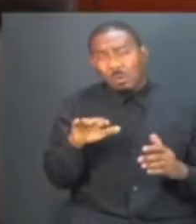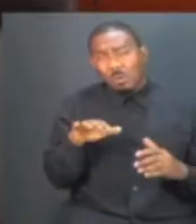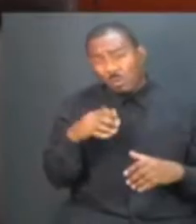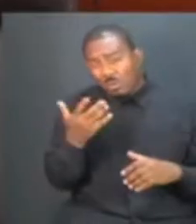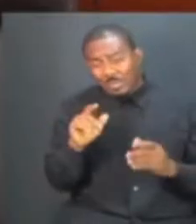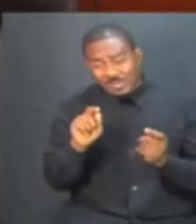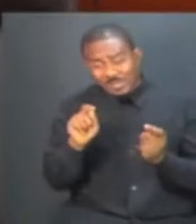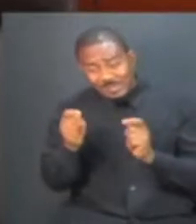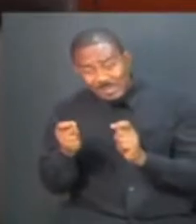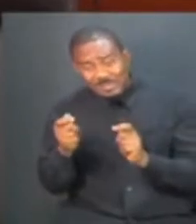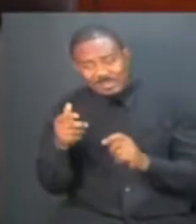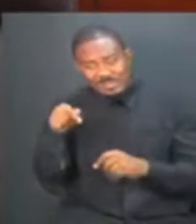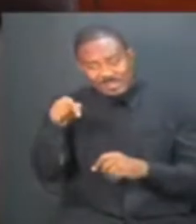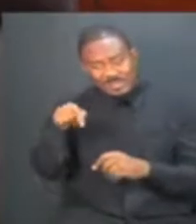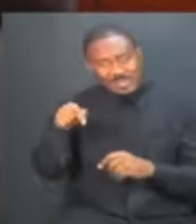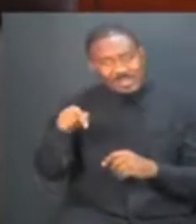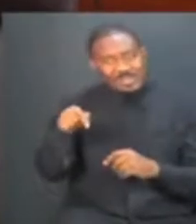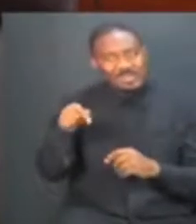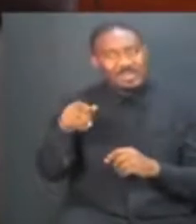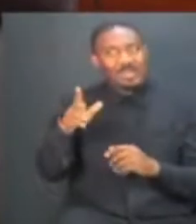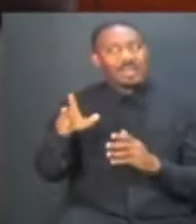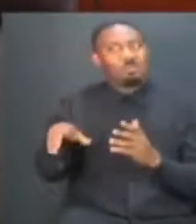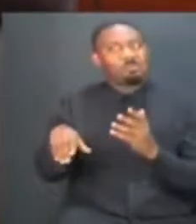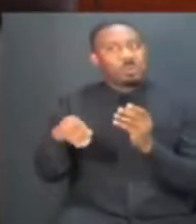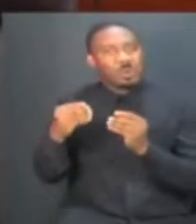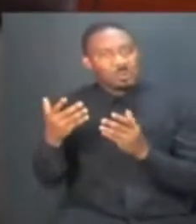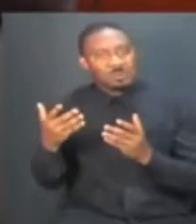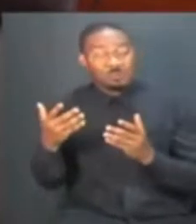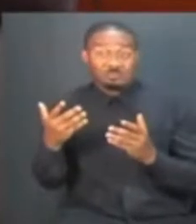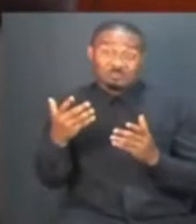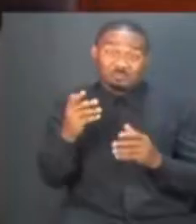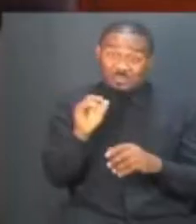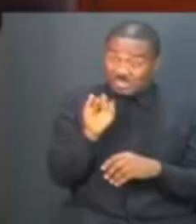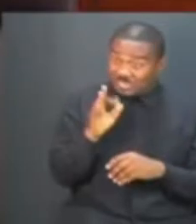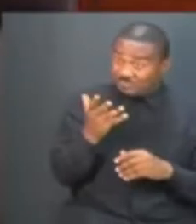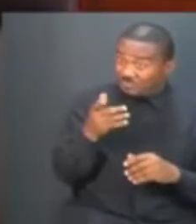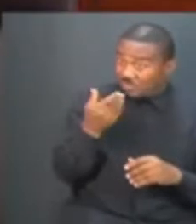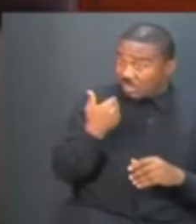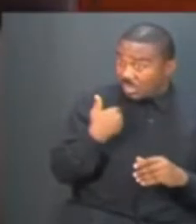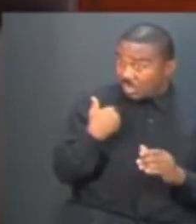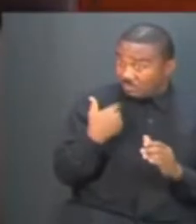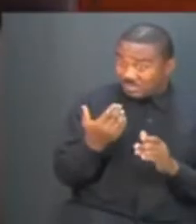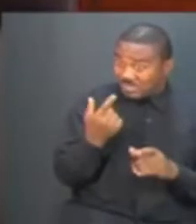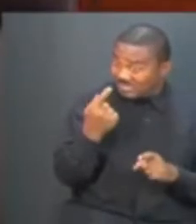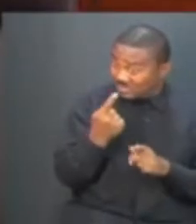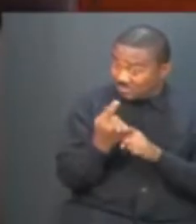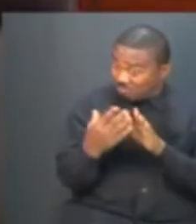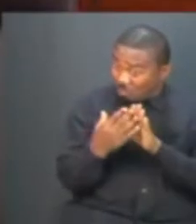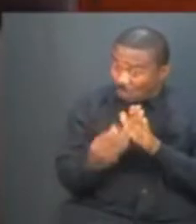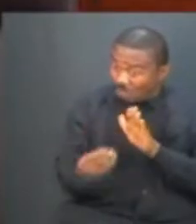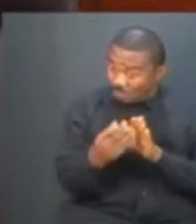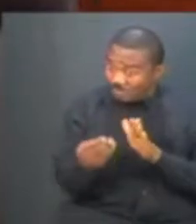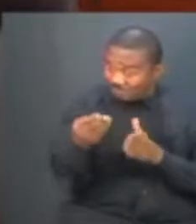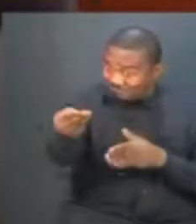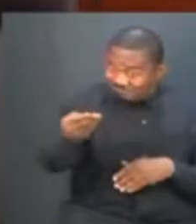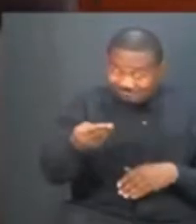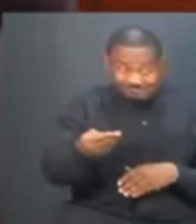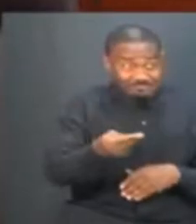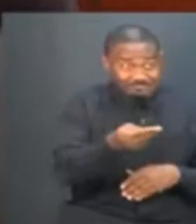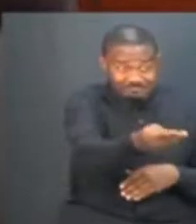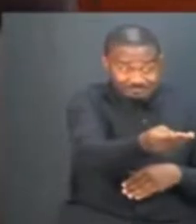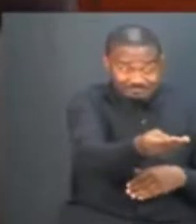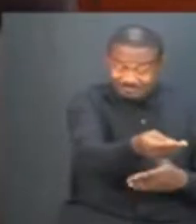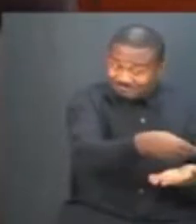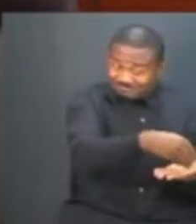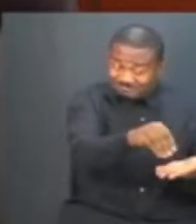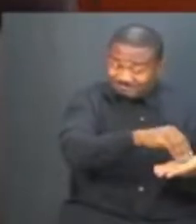But the verbatim production, unless you have a replica of the statement Speaker produced, then you can say that